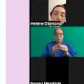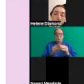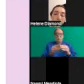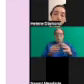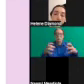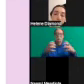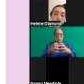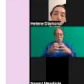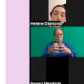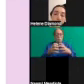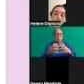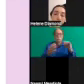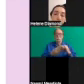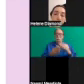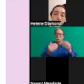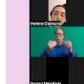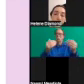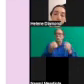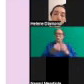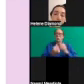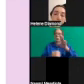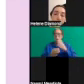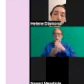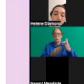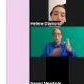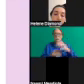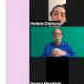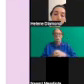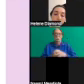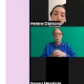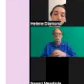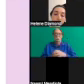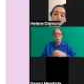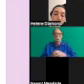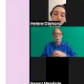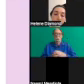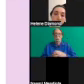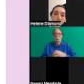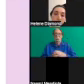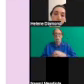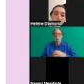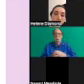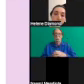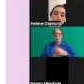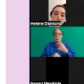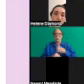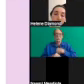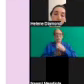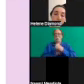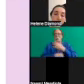careers, or maybe you're already deep in your career. I love my social